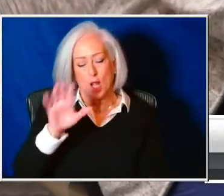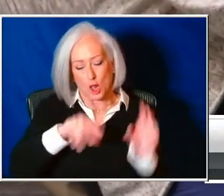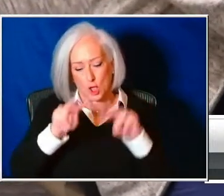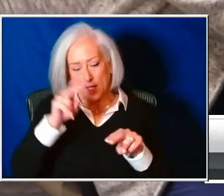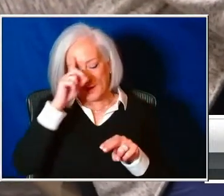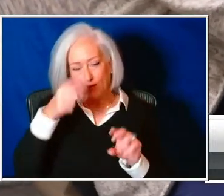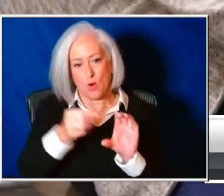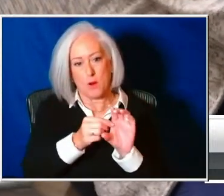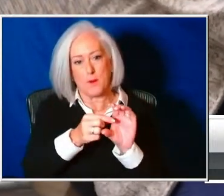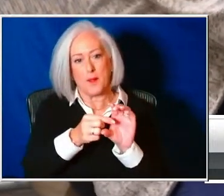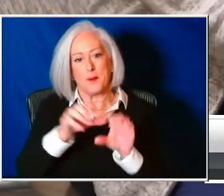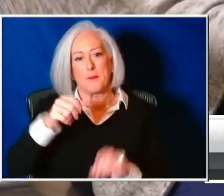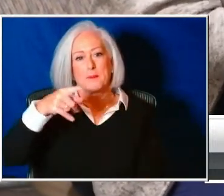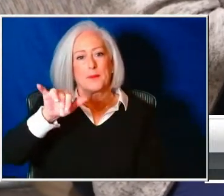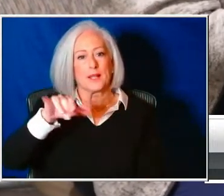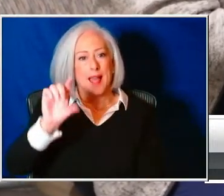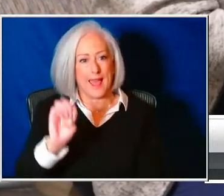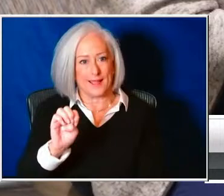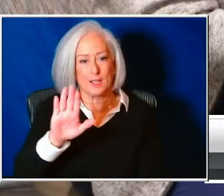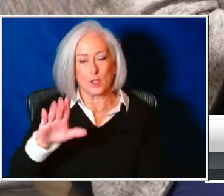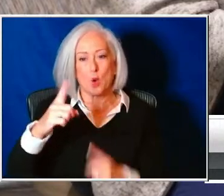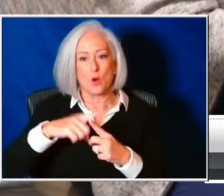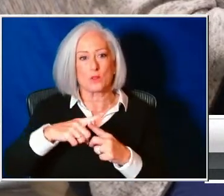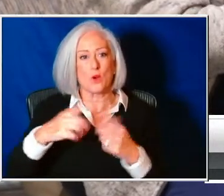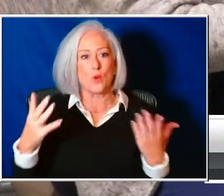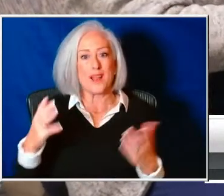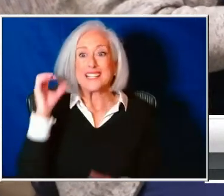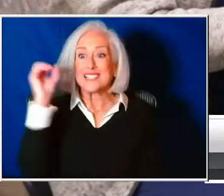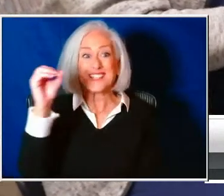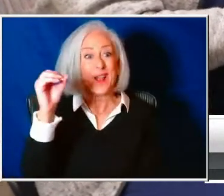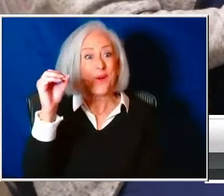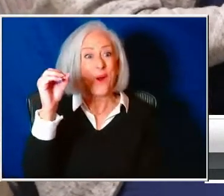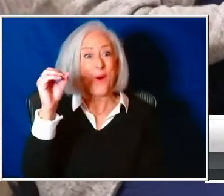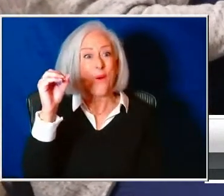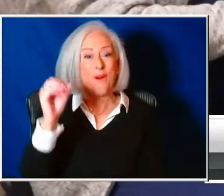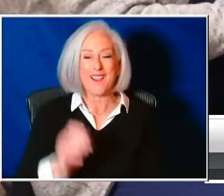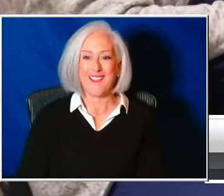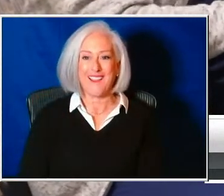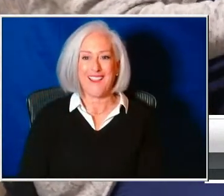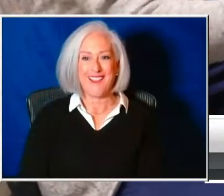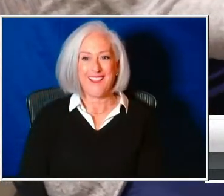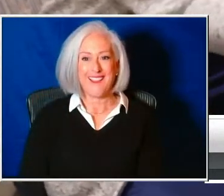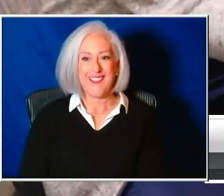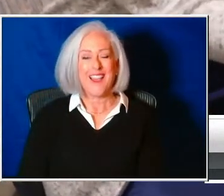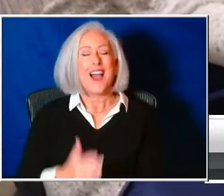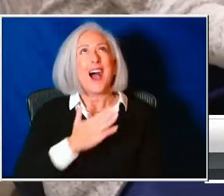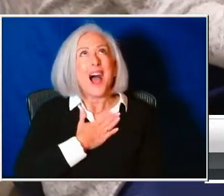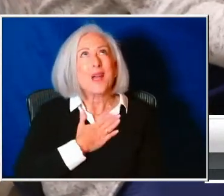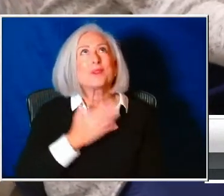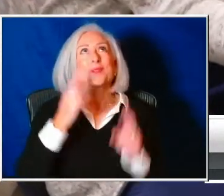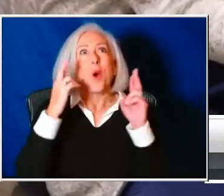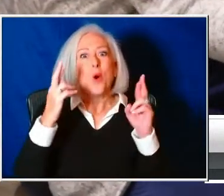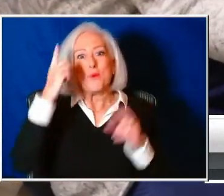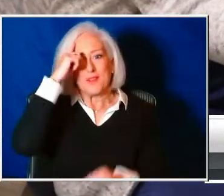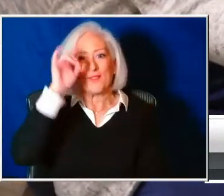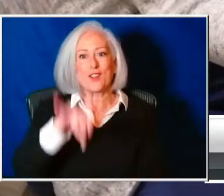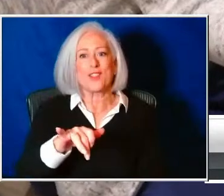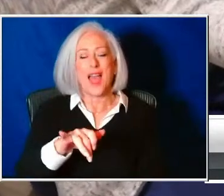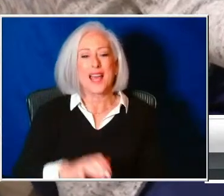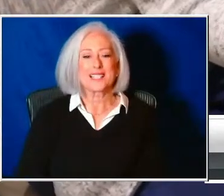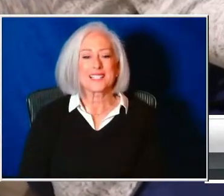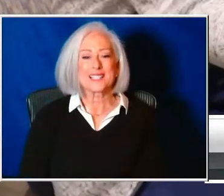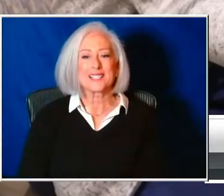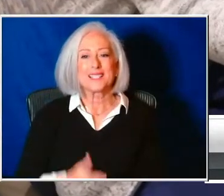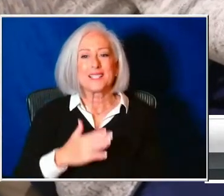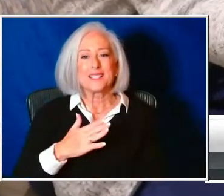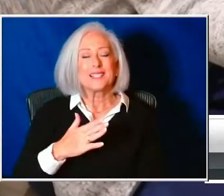those up. Your score is a 0. I was so hoping because my odds were